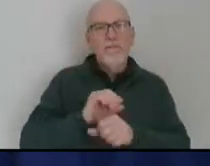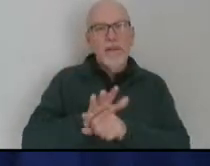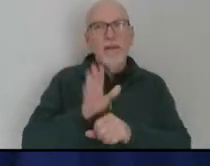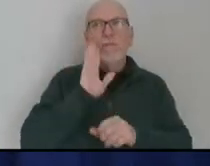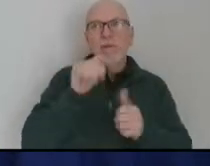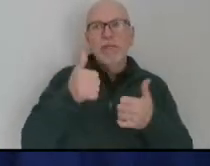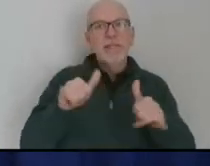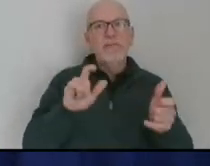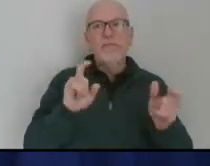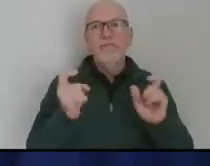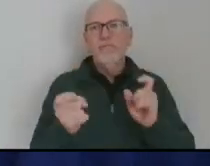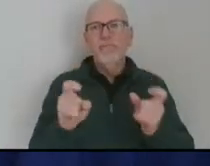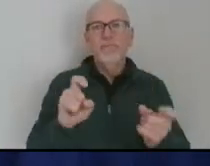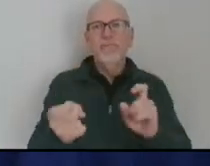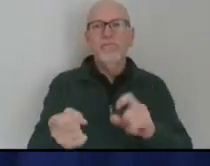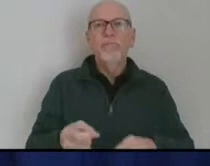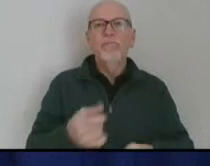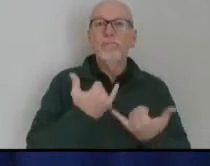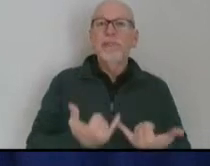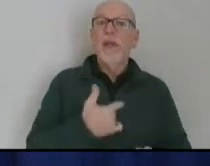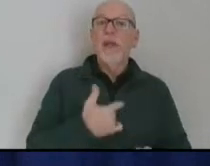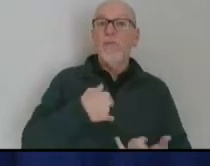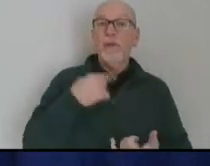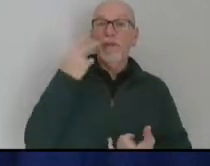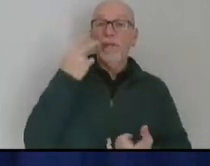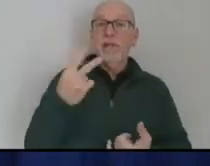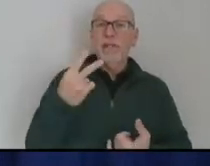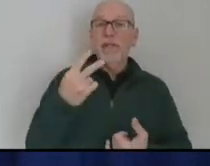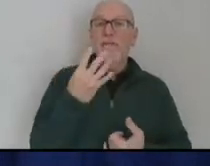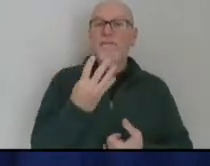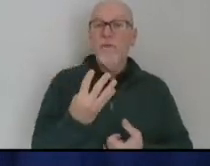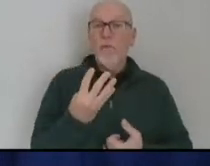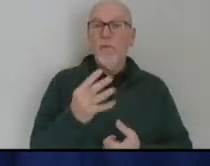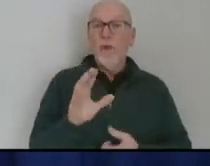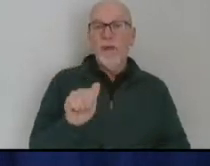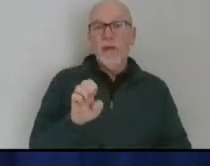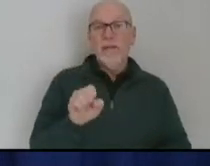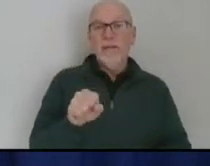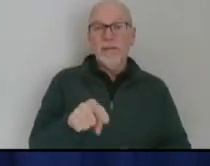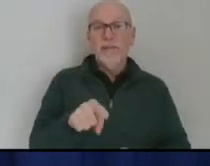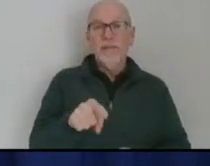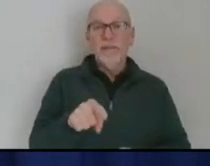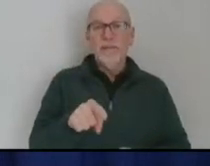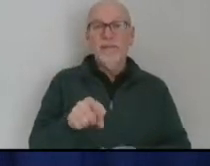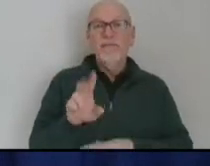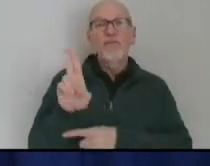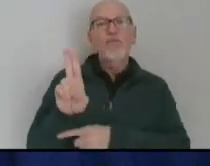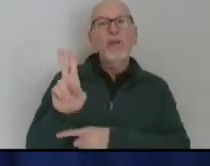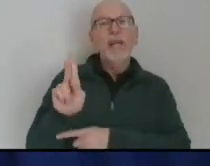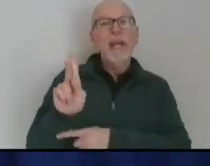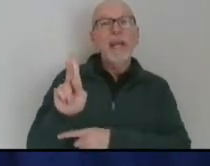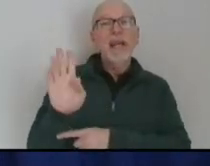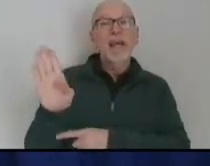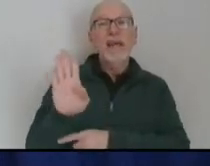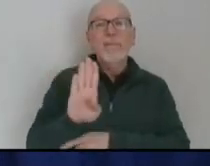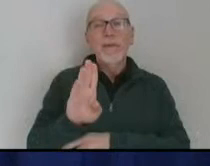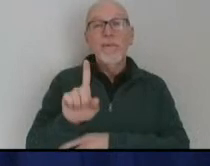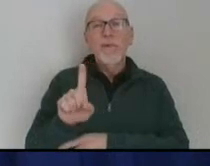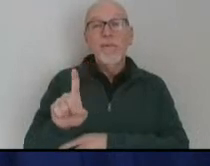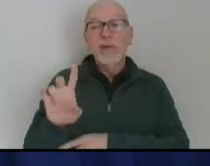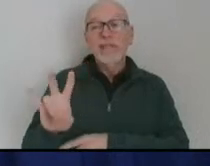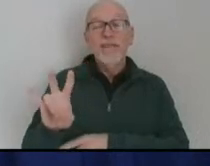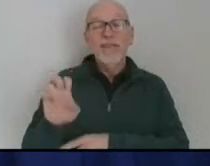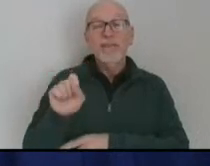shift. We have now seen at least 4 cases of the United Kingdom B117 strain